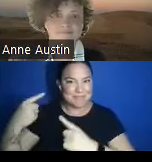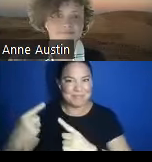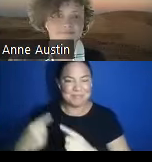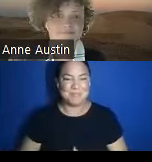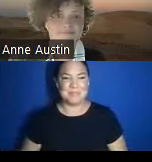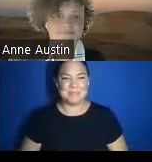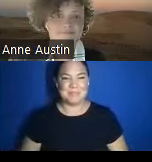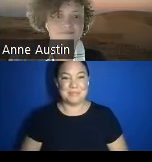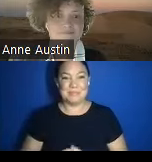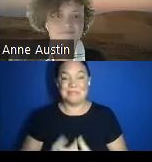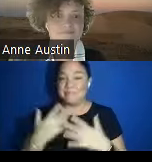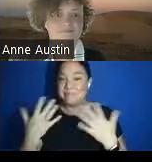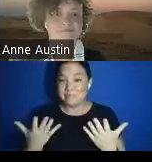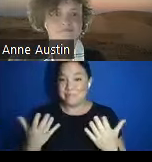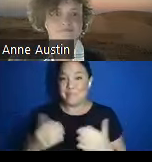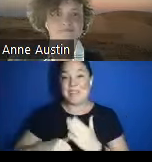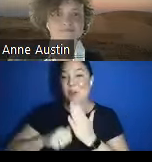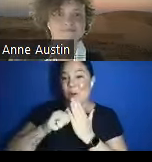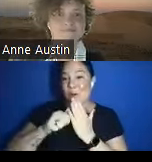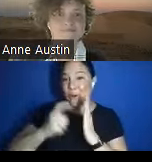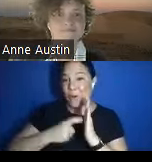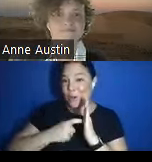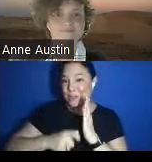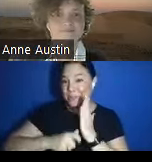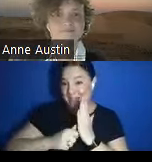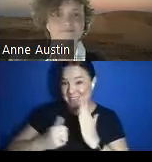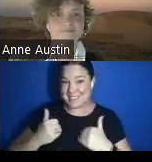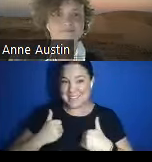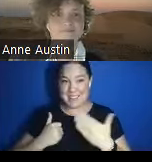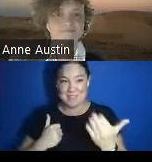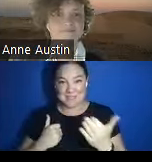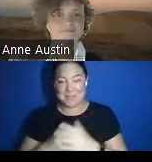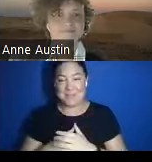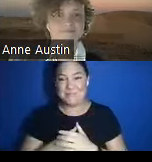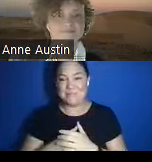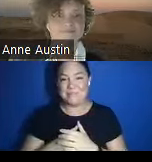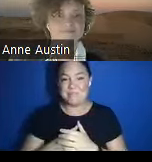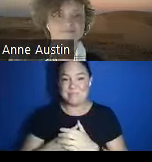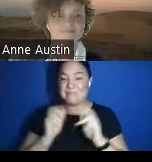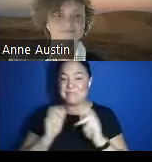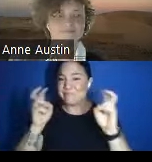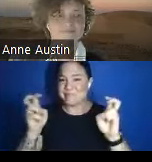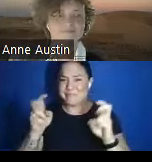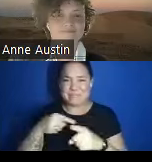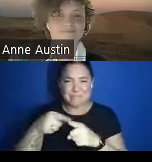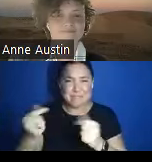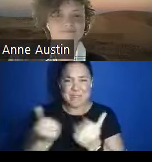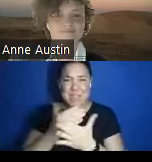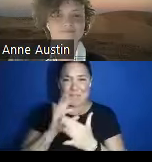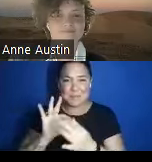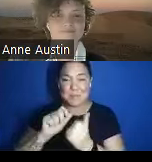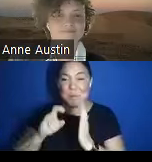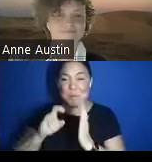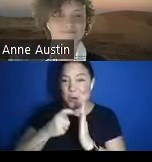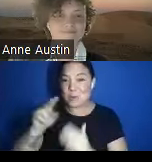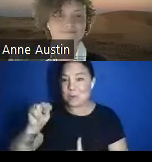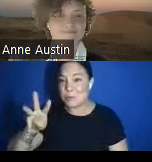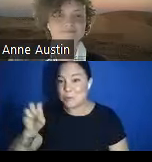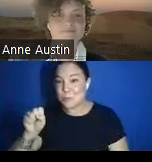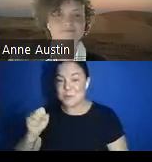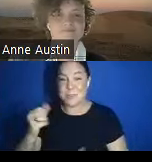which include Archaeology Magazine, which is all things archaeological news, the new and the exciting, and then the